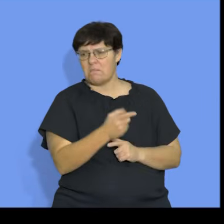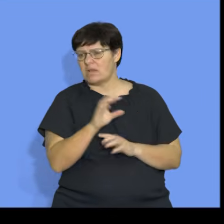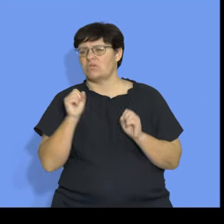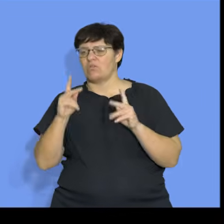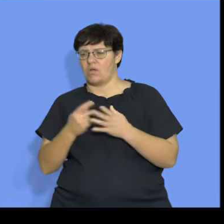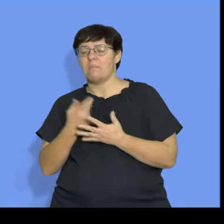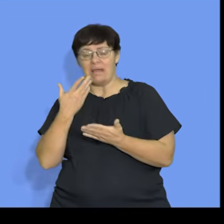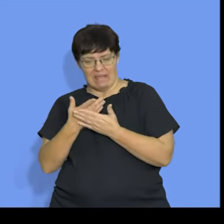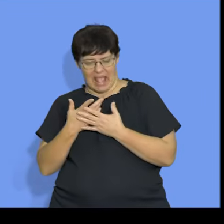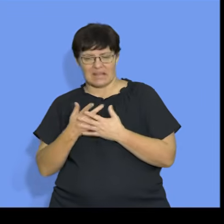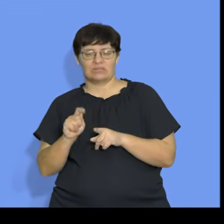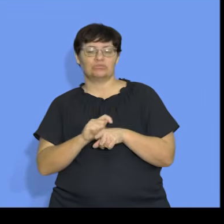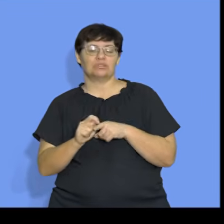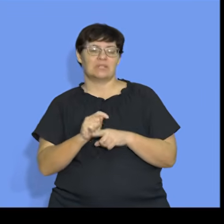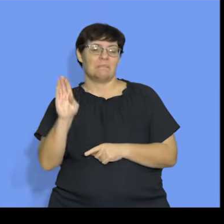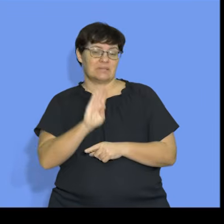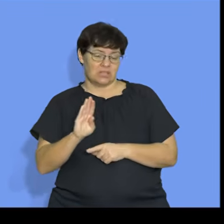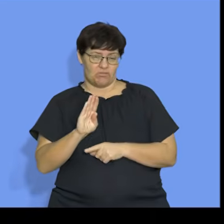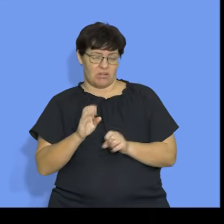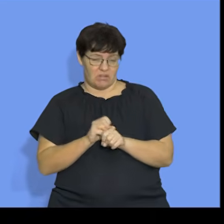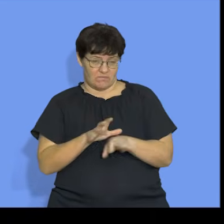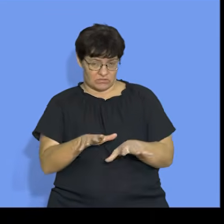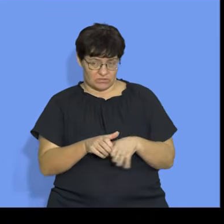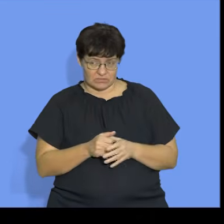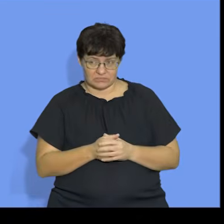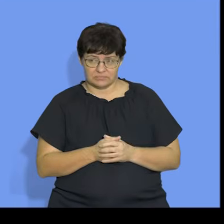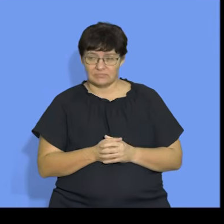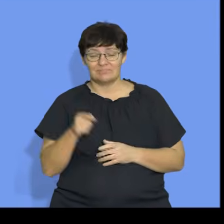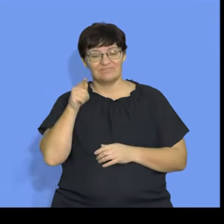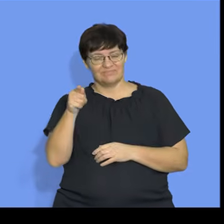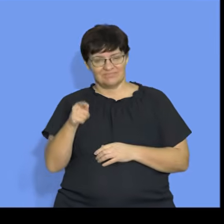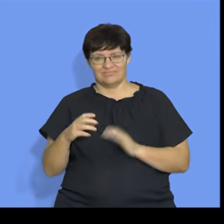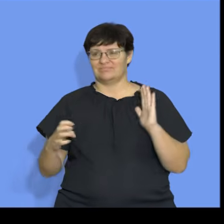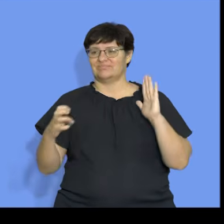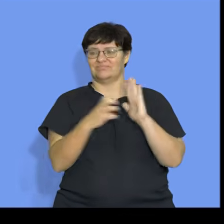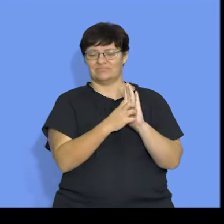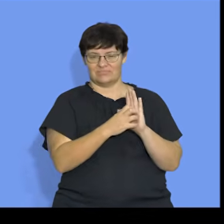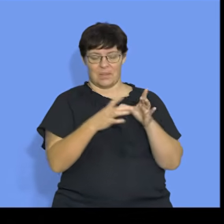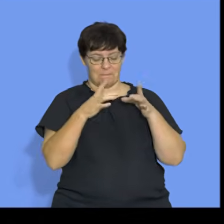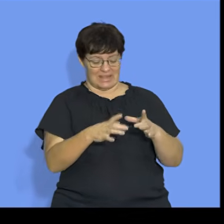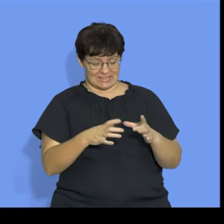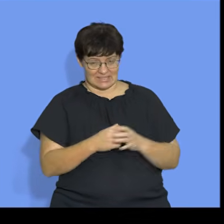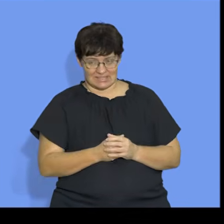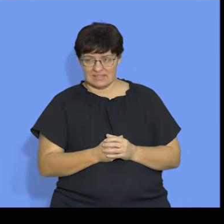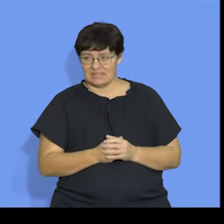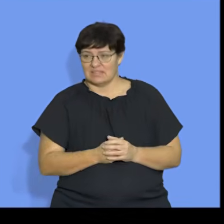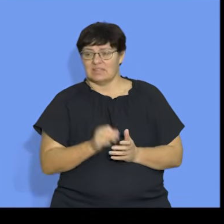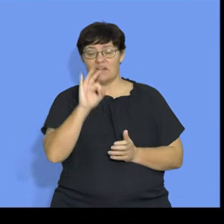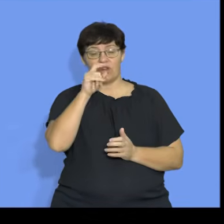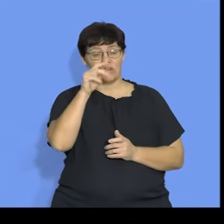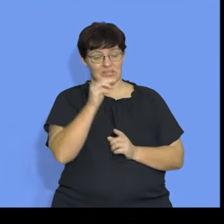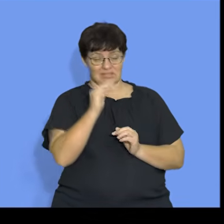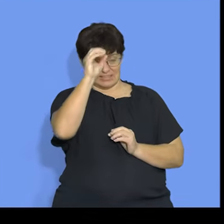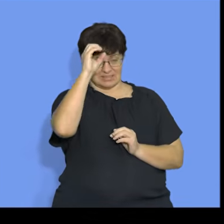used to treat bacterial infections. Okay, here is his famous plate. There is the fungus at the